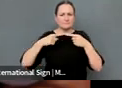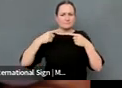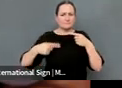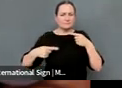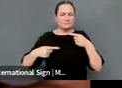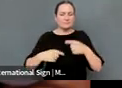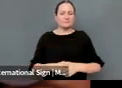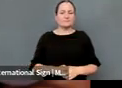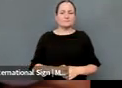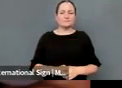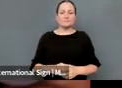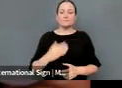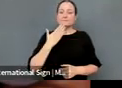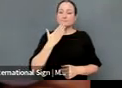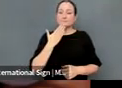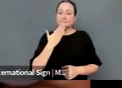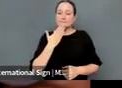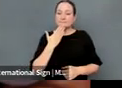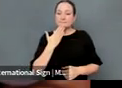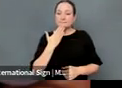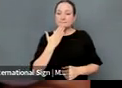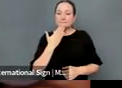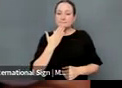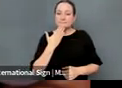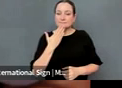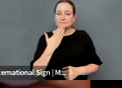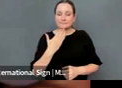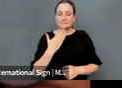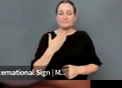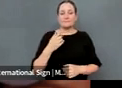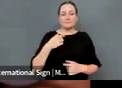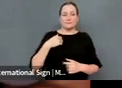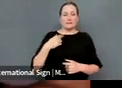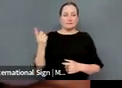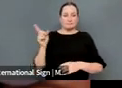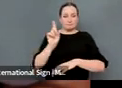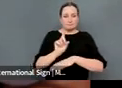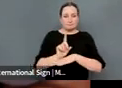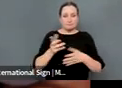insights on social protection of Vietnam through gender perspective.